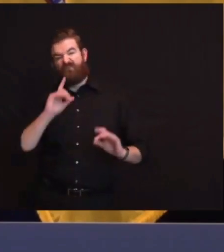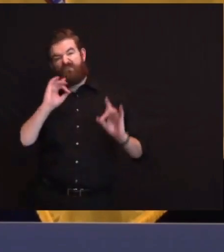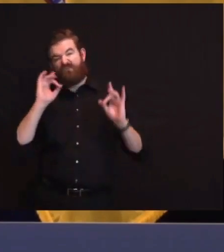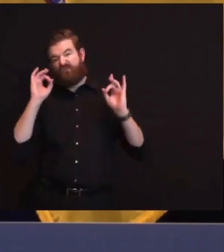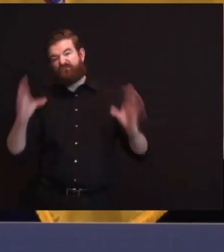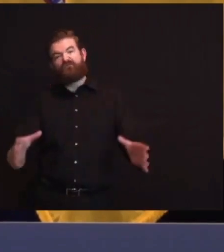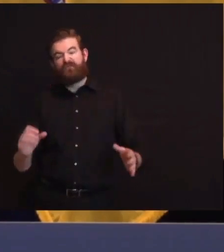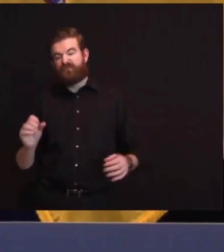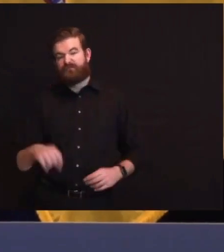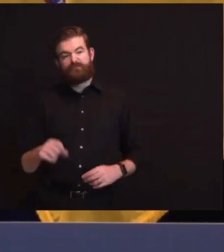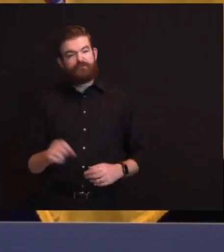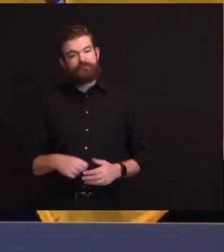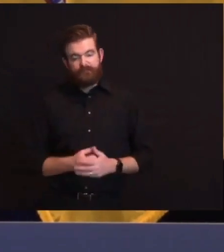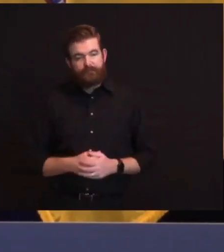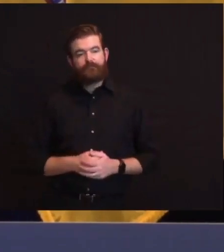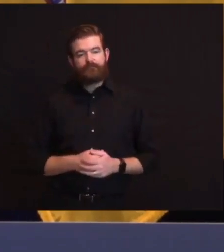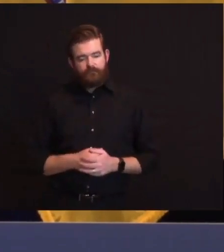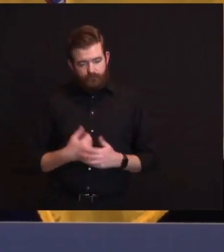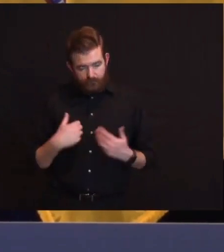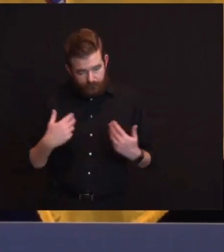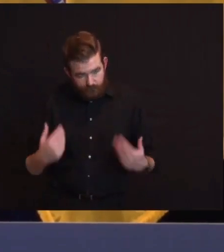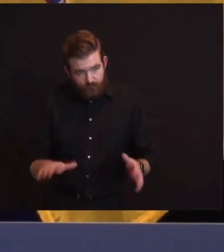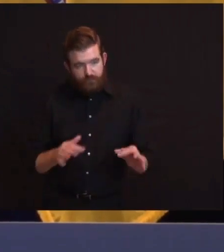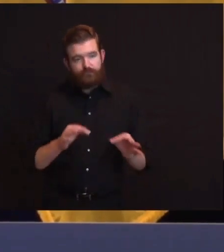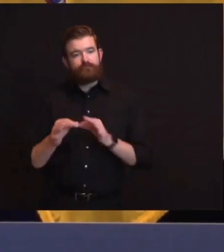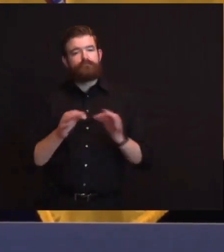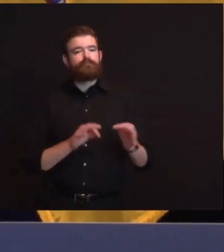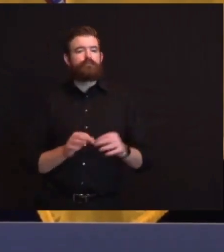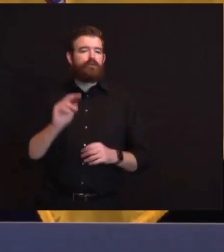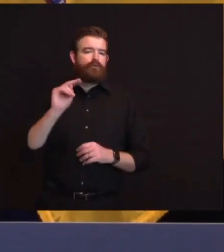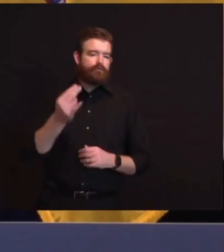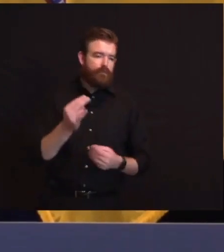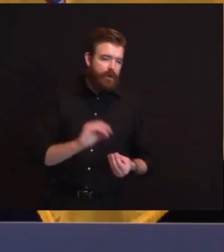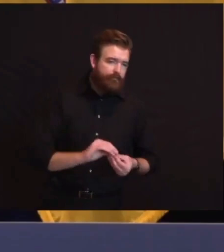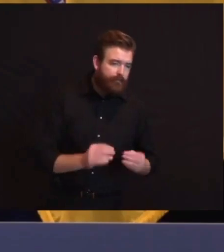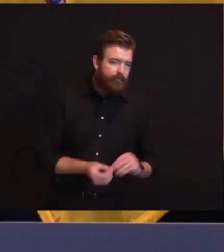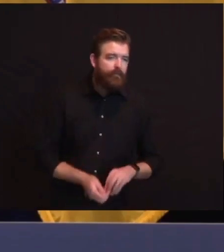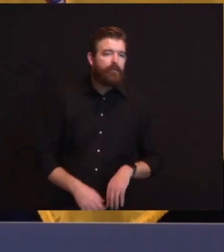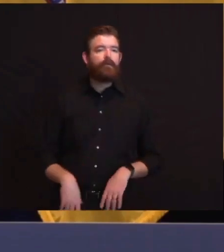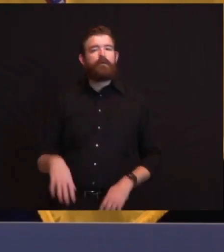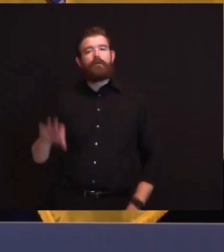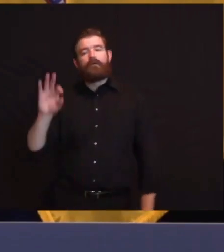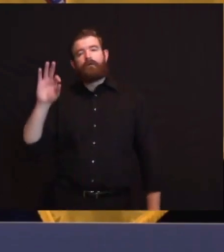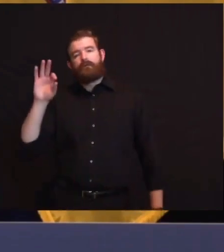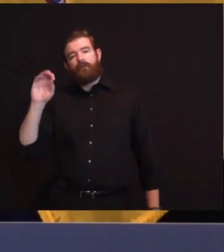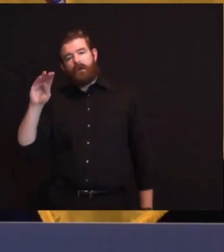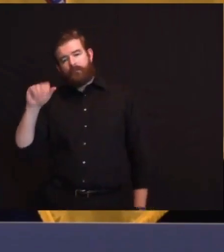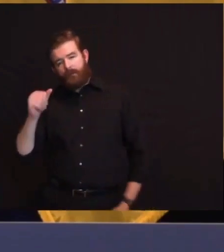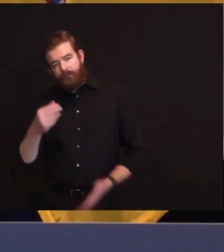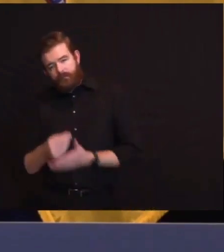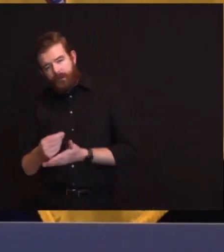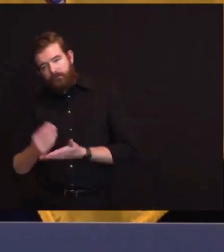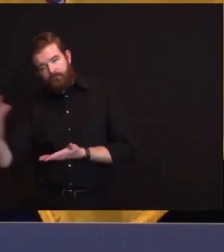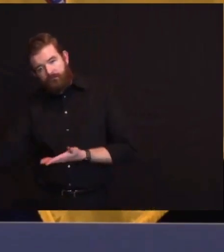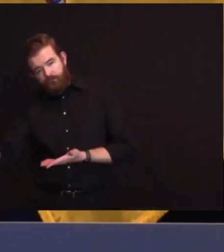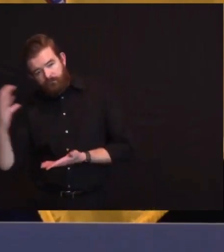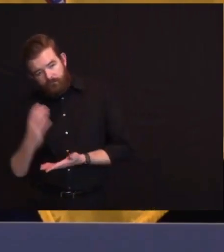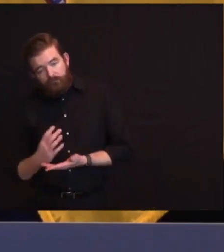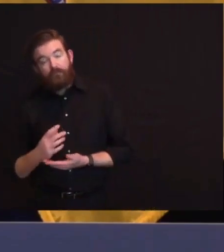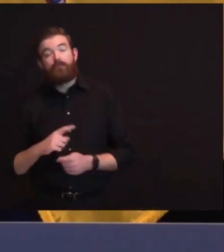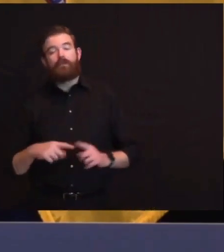And I've already gone through the data in our state and what we're doing with the FEMA extra top-up piece, but we desperately need